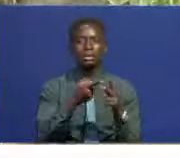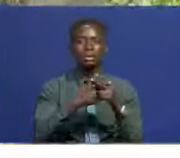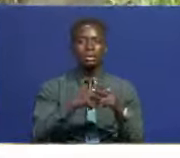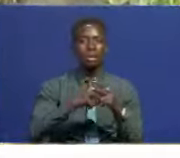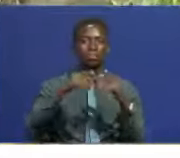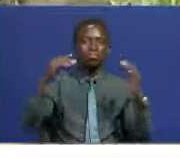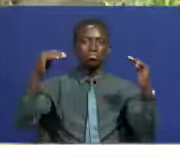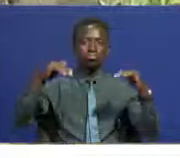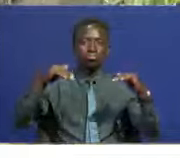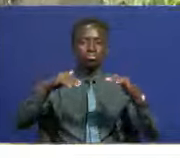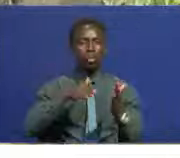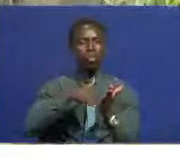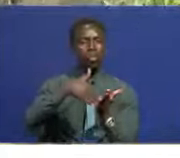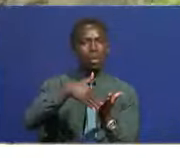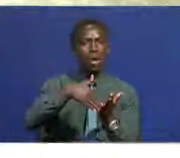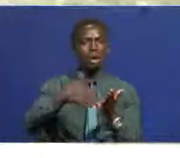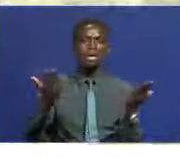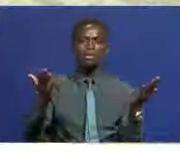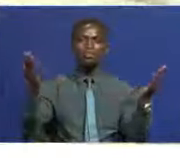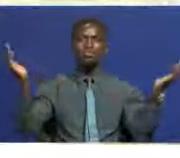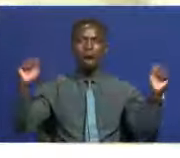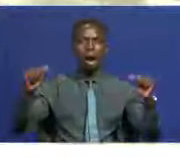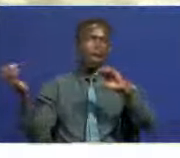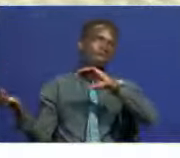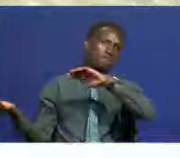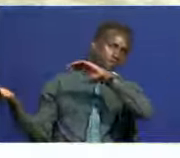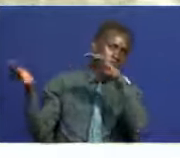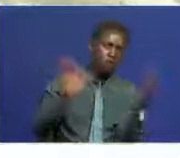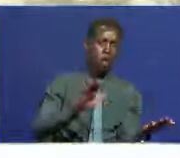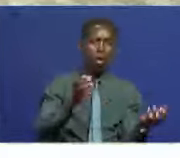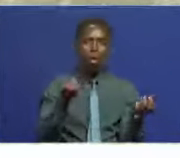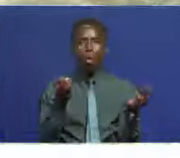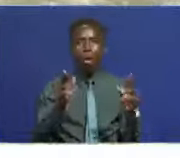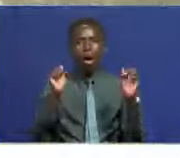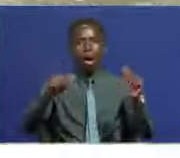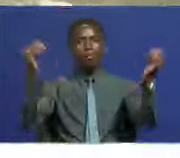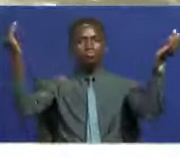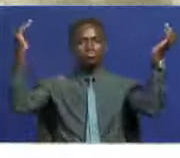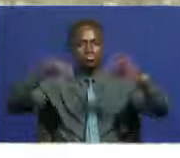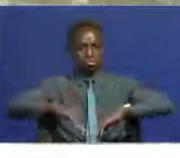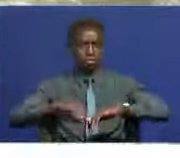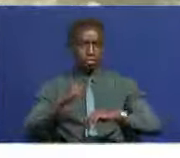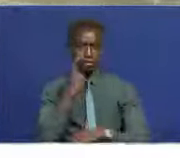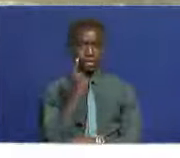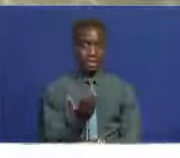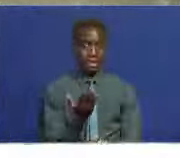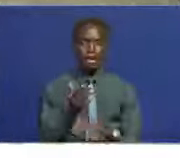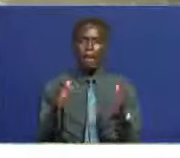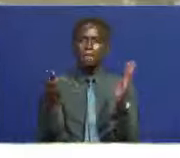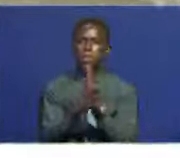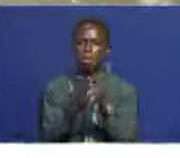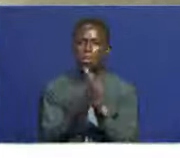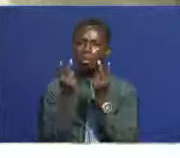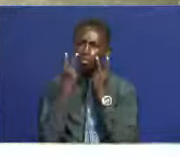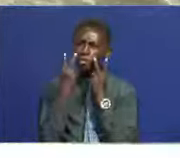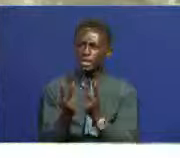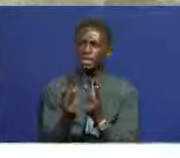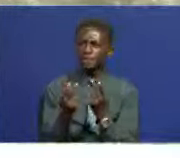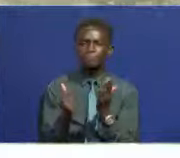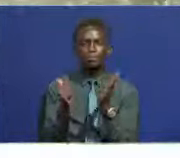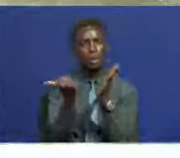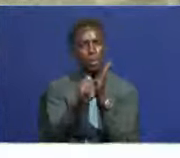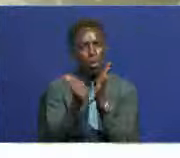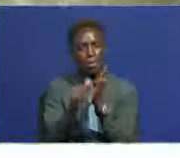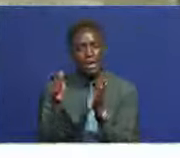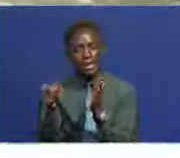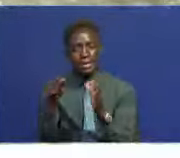they're going to collapse or fall. And therefore, the current crisis that we see at the suburbs of the city or